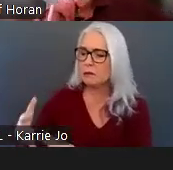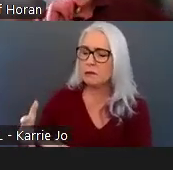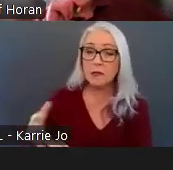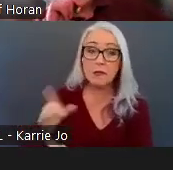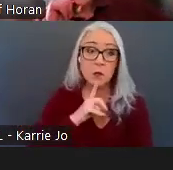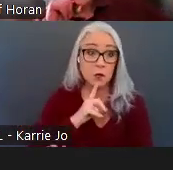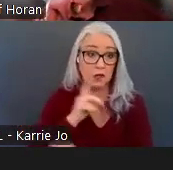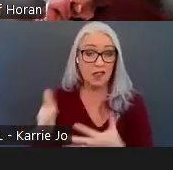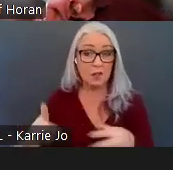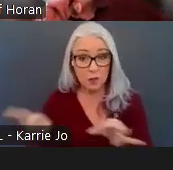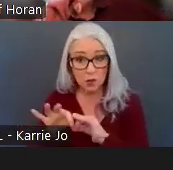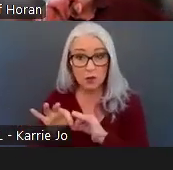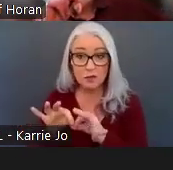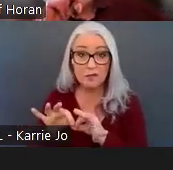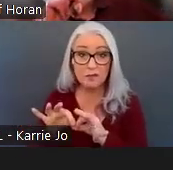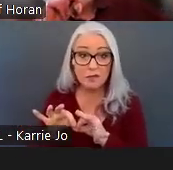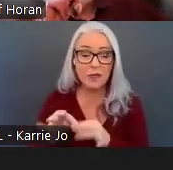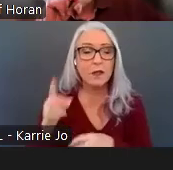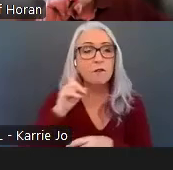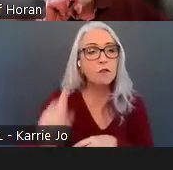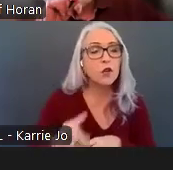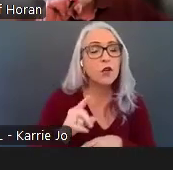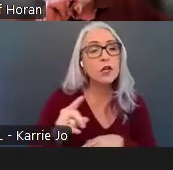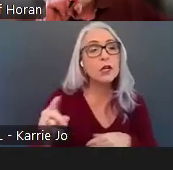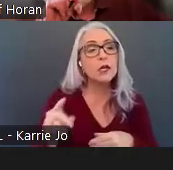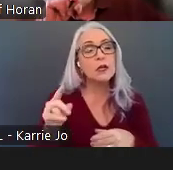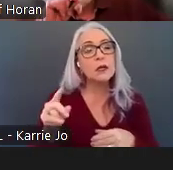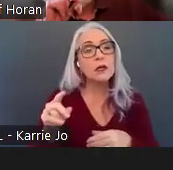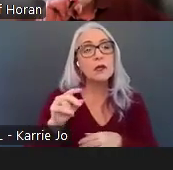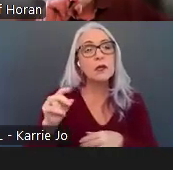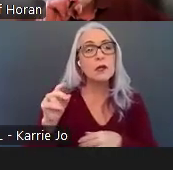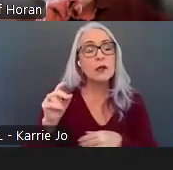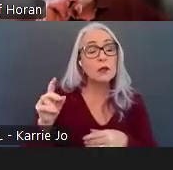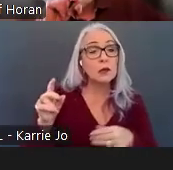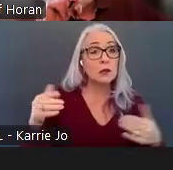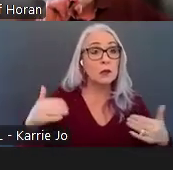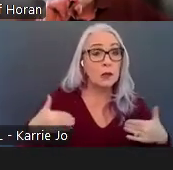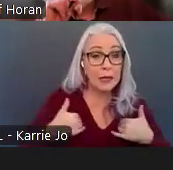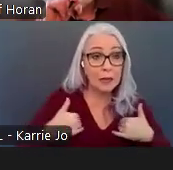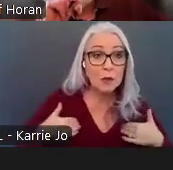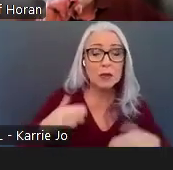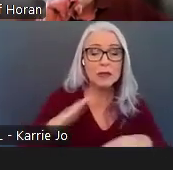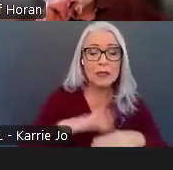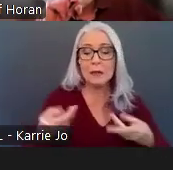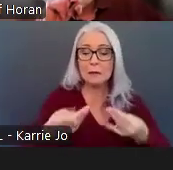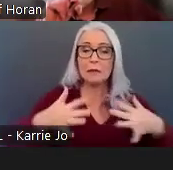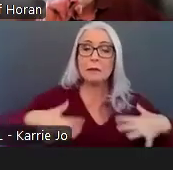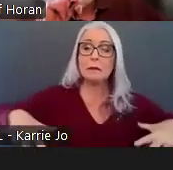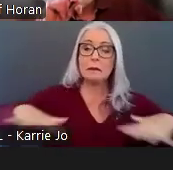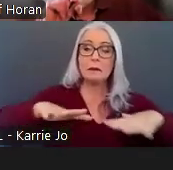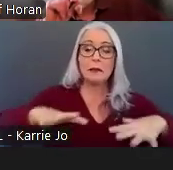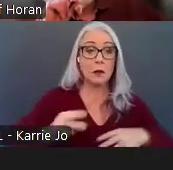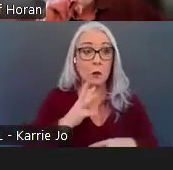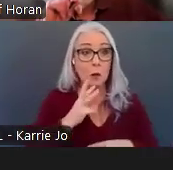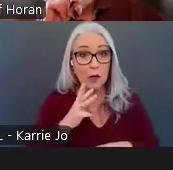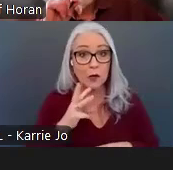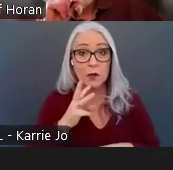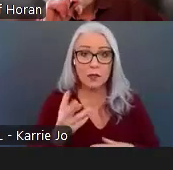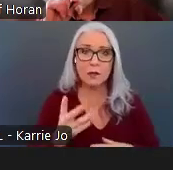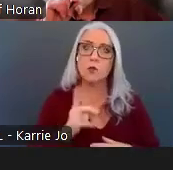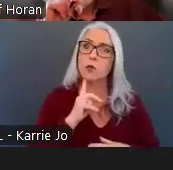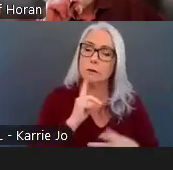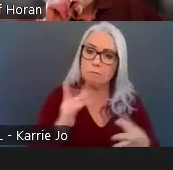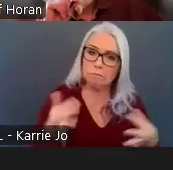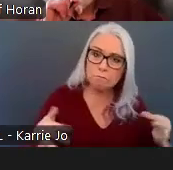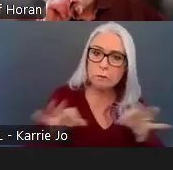important than some folks might think for wildlife on the landscape. Water is limiting factor. And if you think about